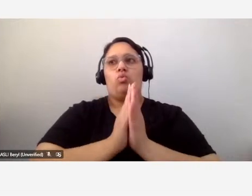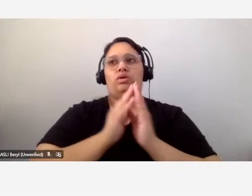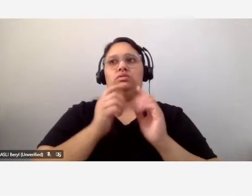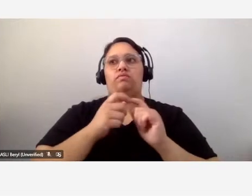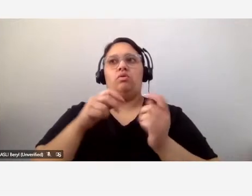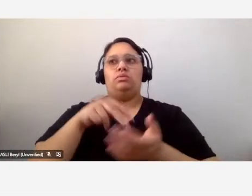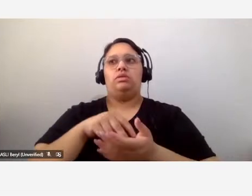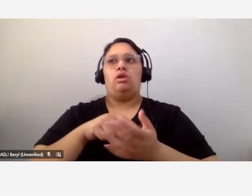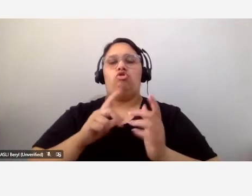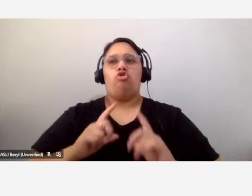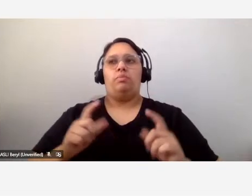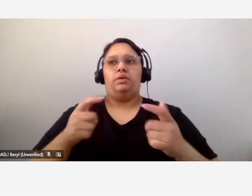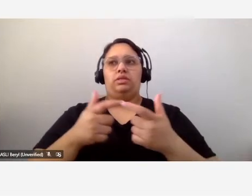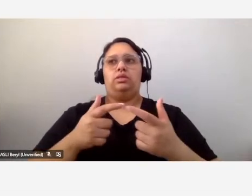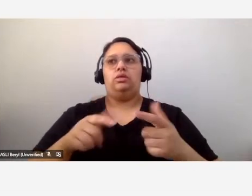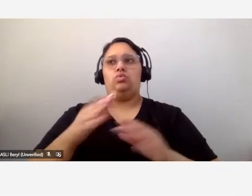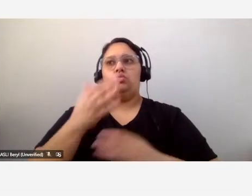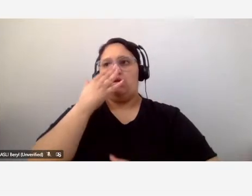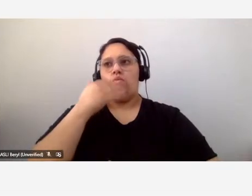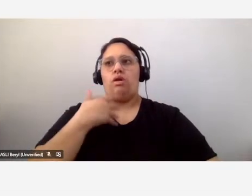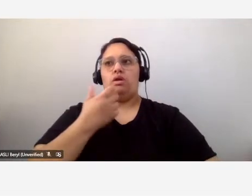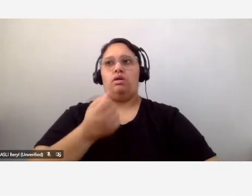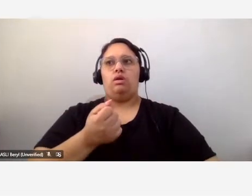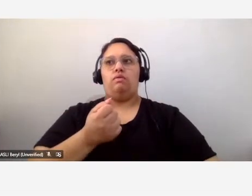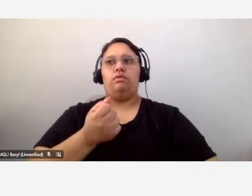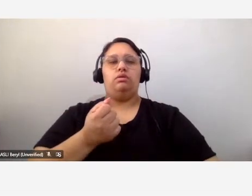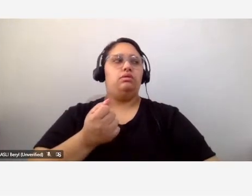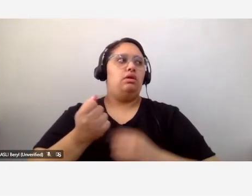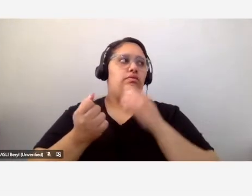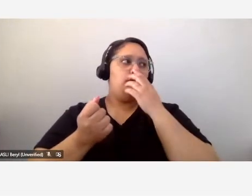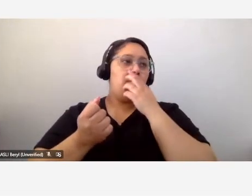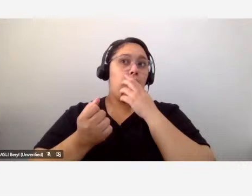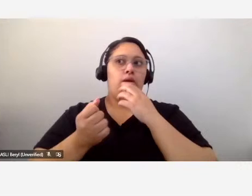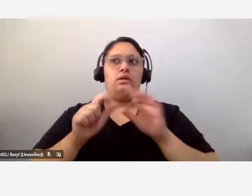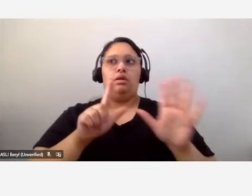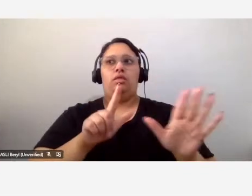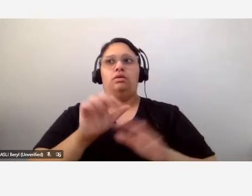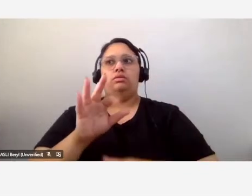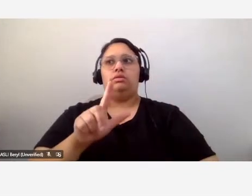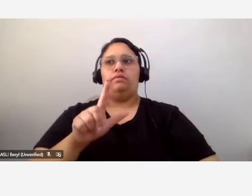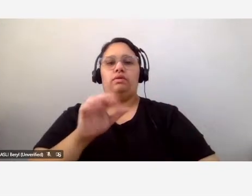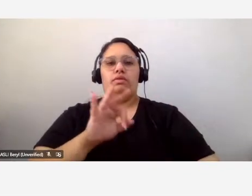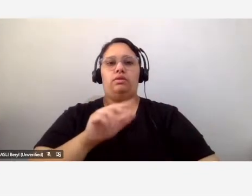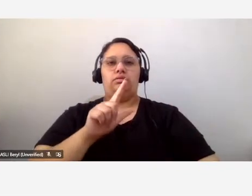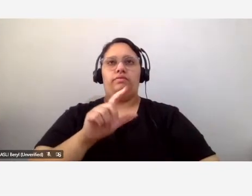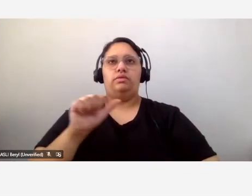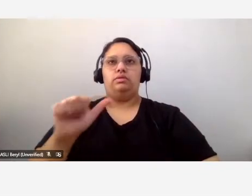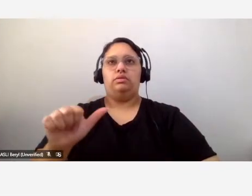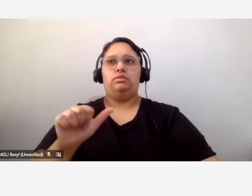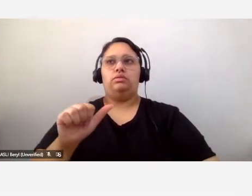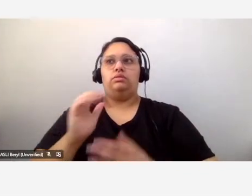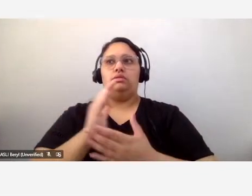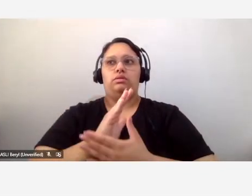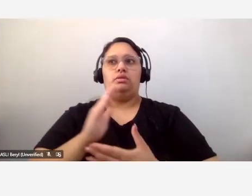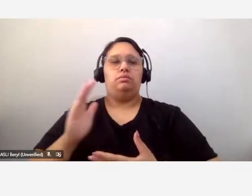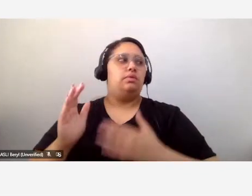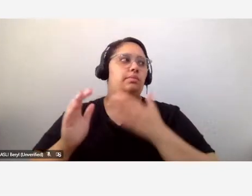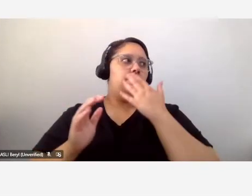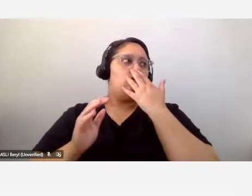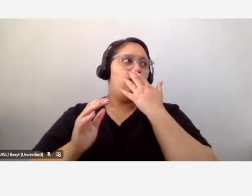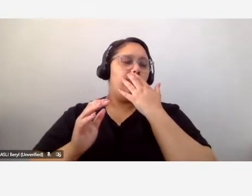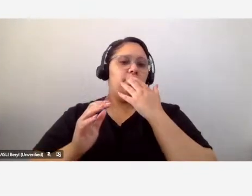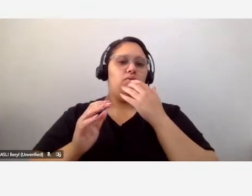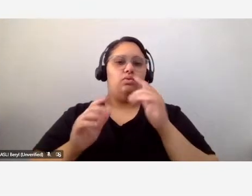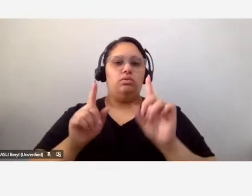Standing Committee. As you know, we have 376 libraries across the Western Cape. They are critical service point in